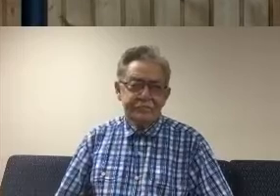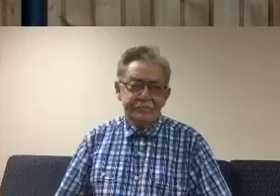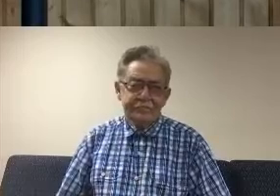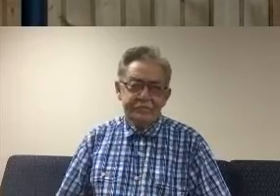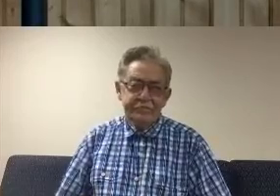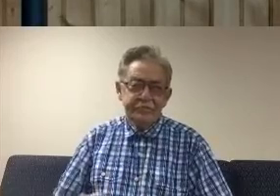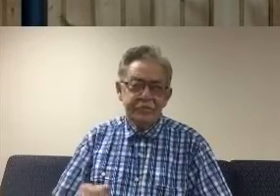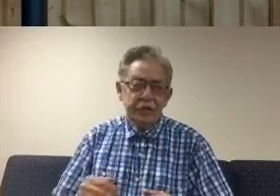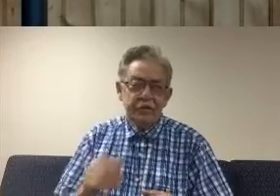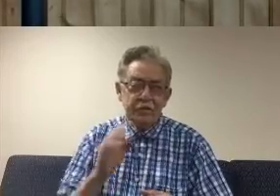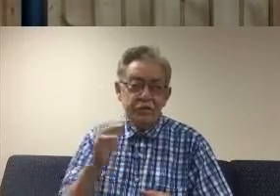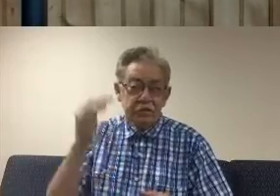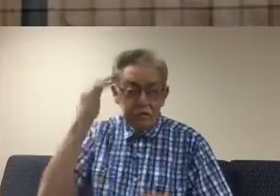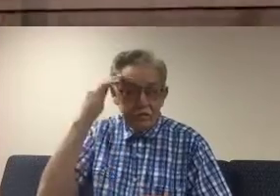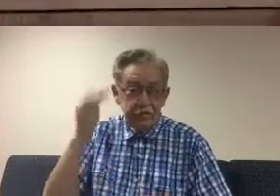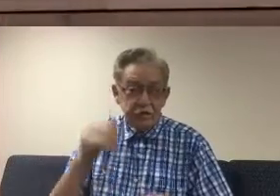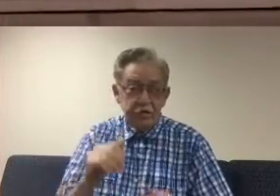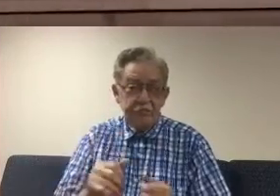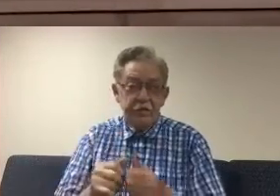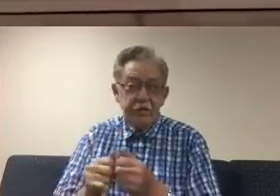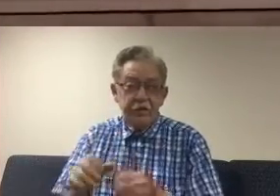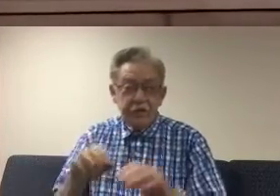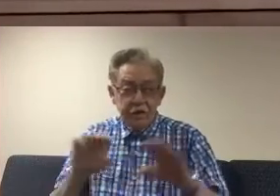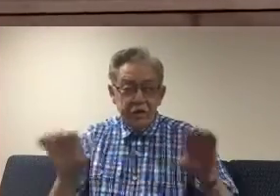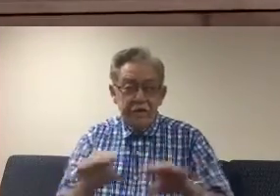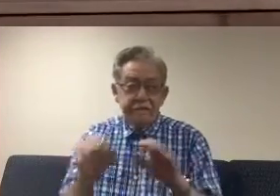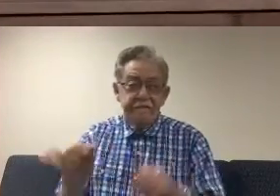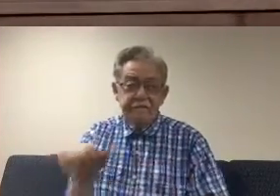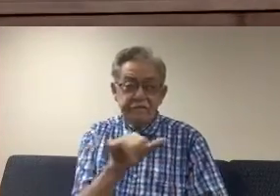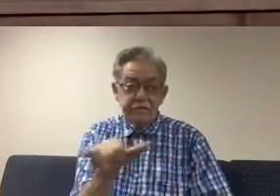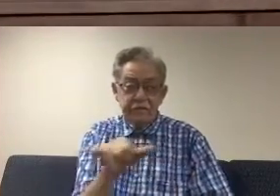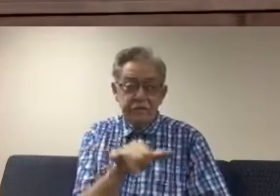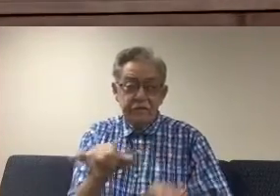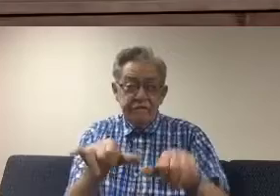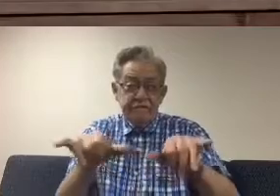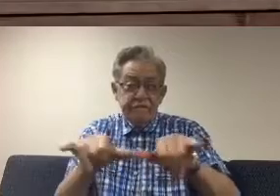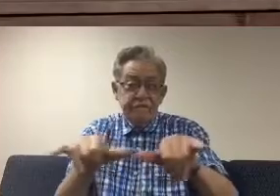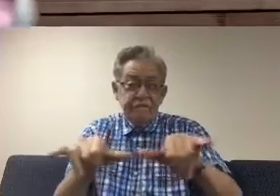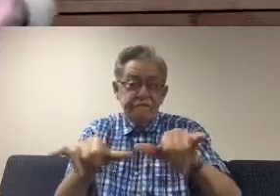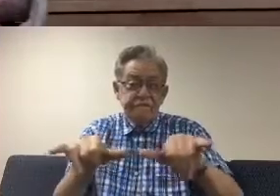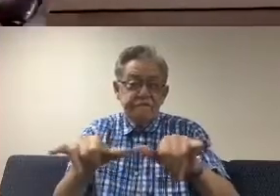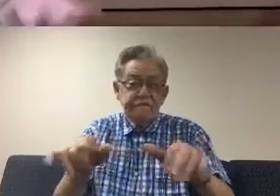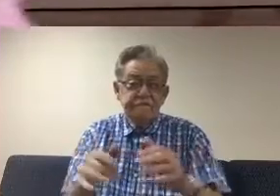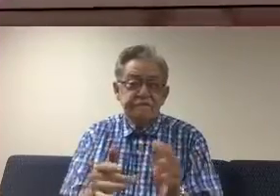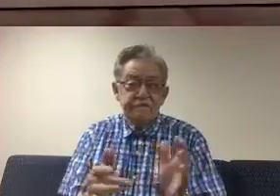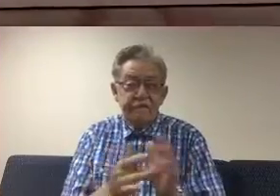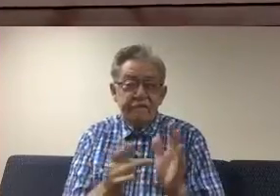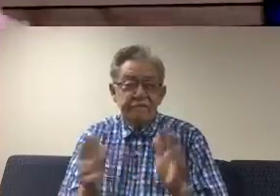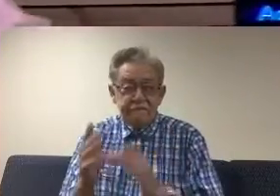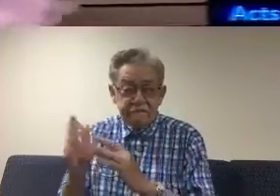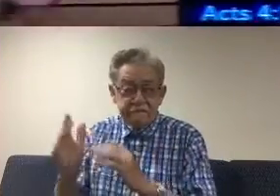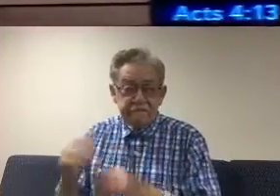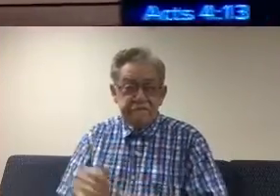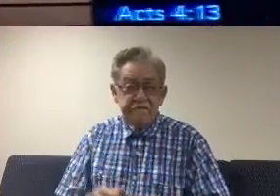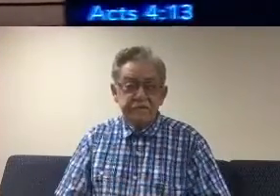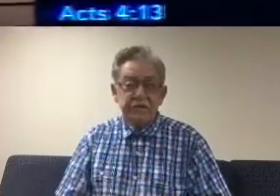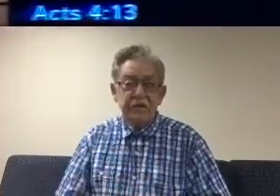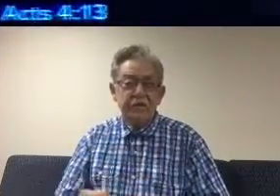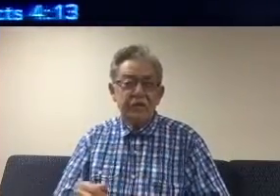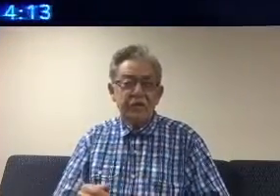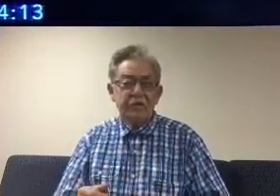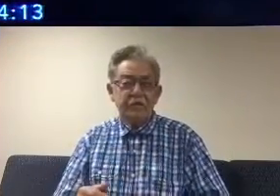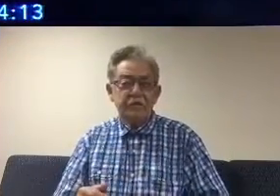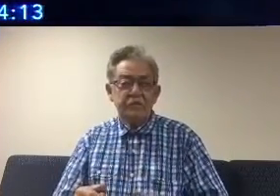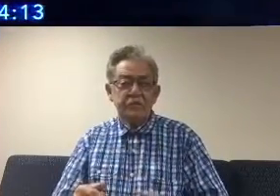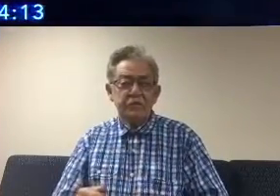They were acting like Jesus did. I mean, what a compliment to come from the enemy. They